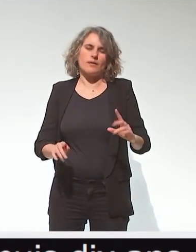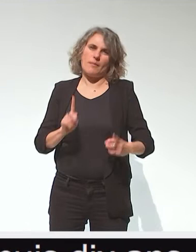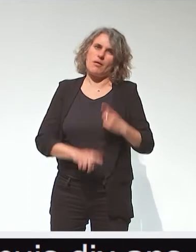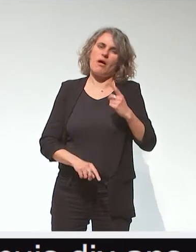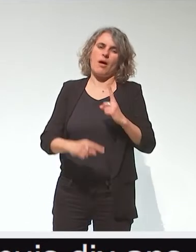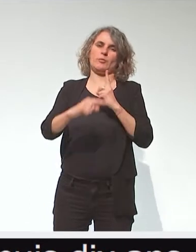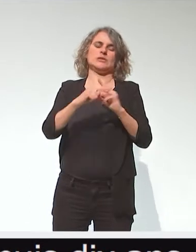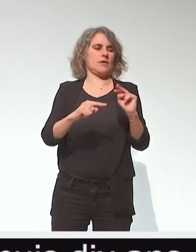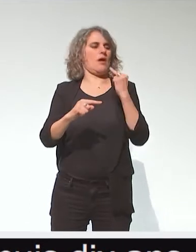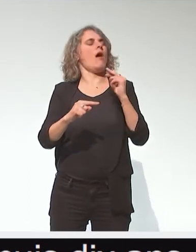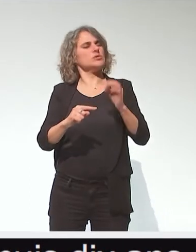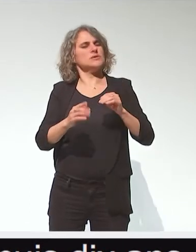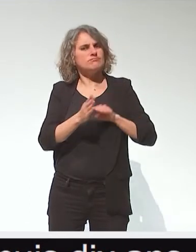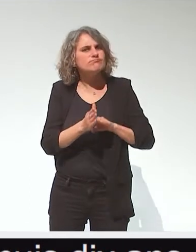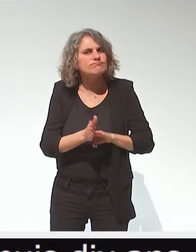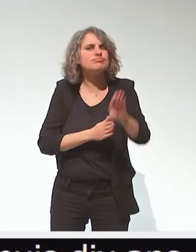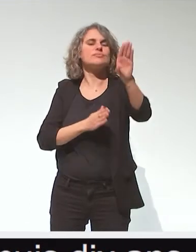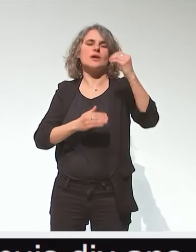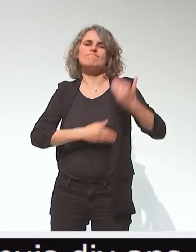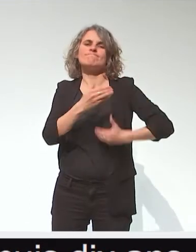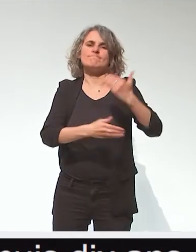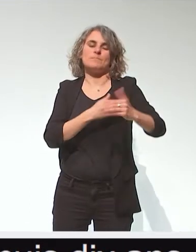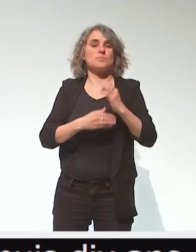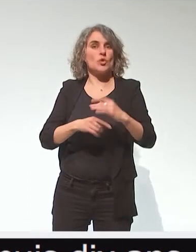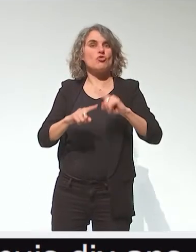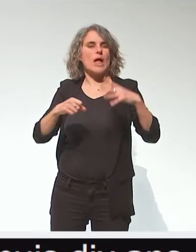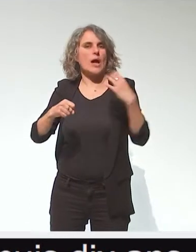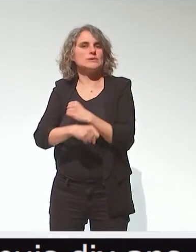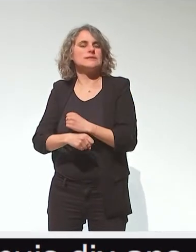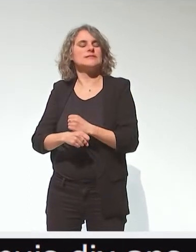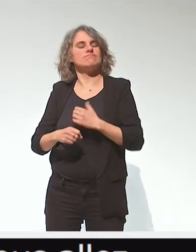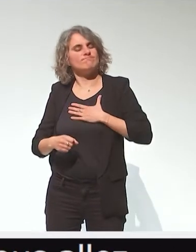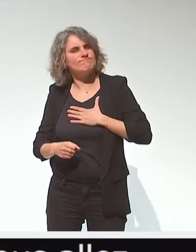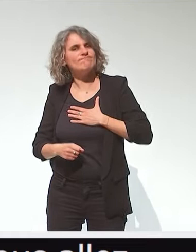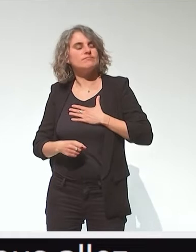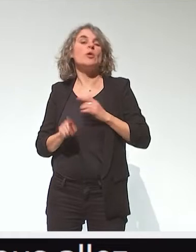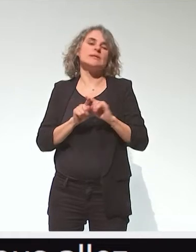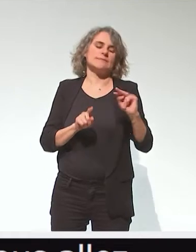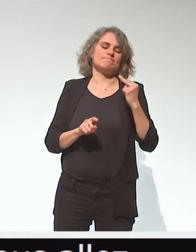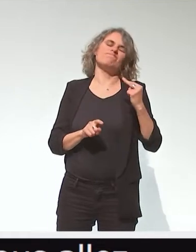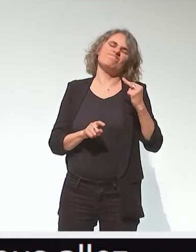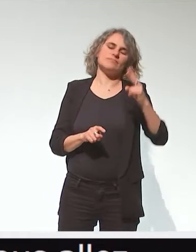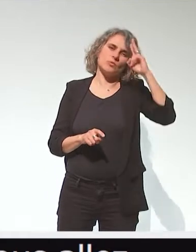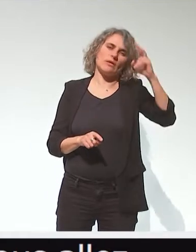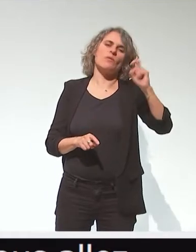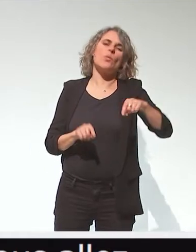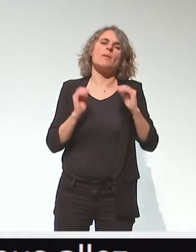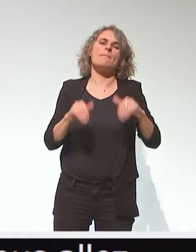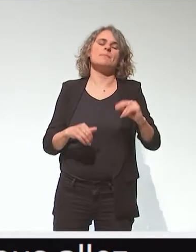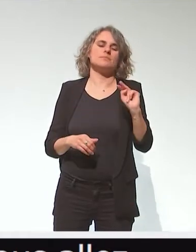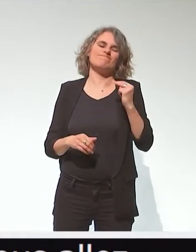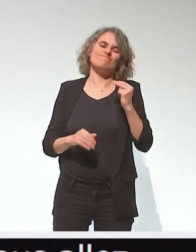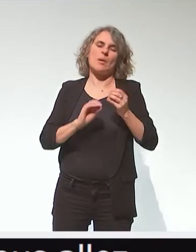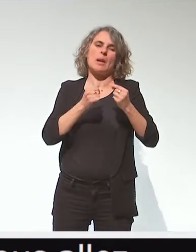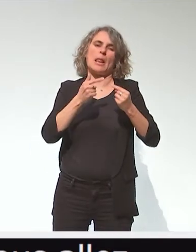must recognize them, but you must also be honest about the things we have achieved over